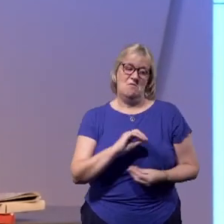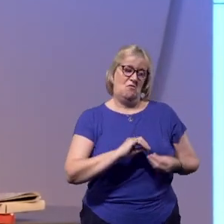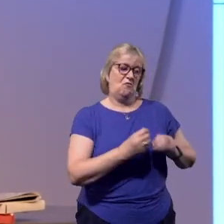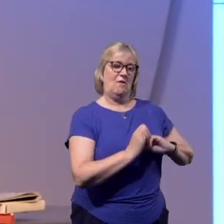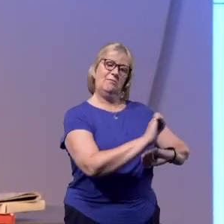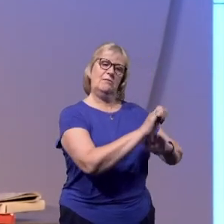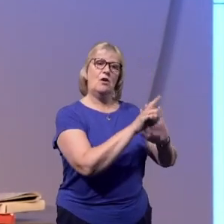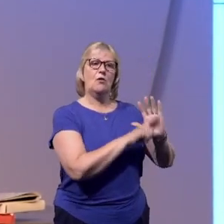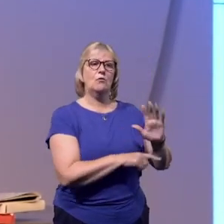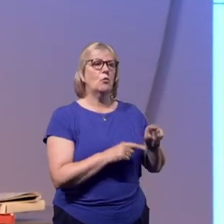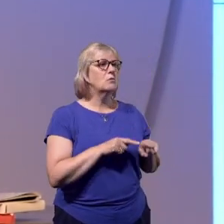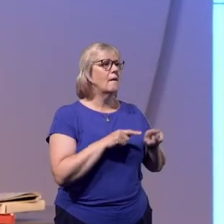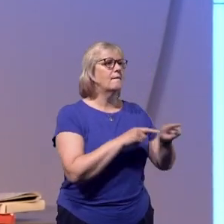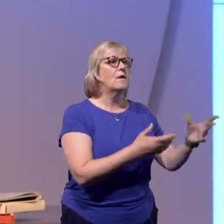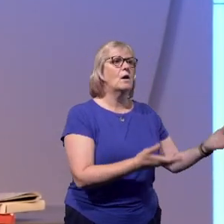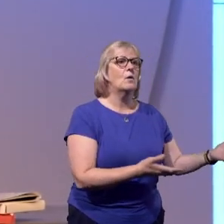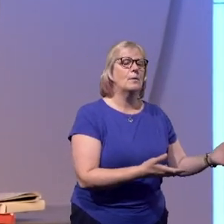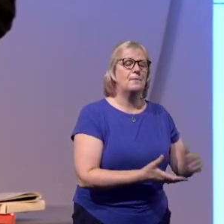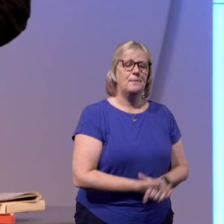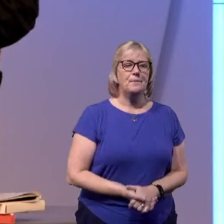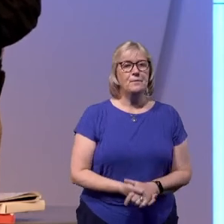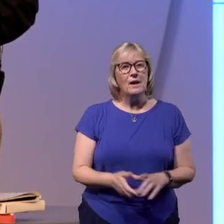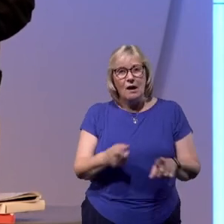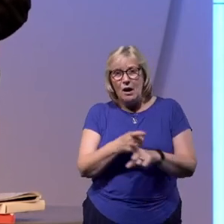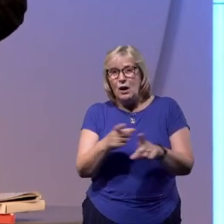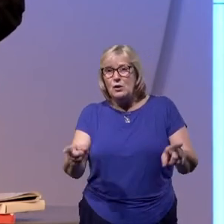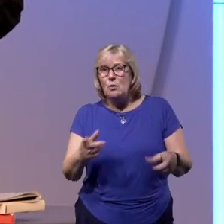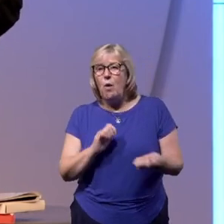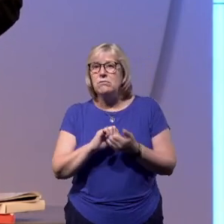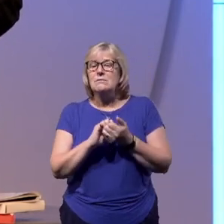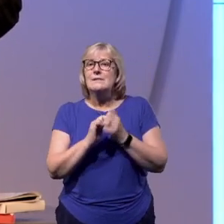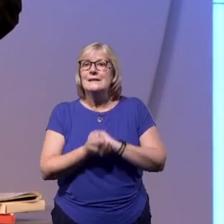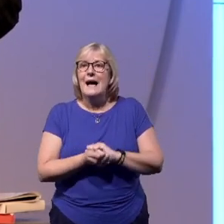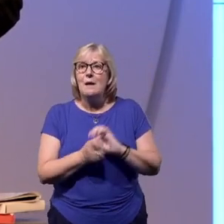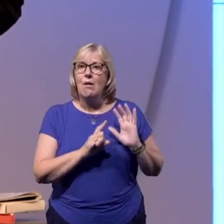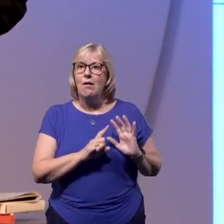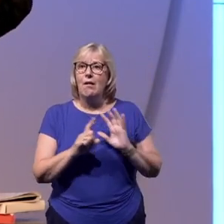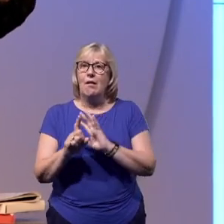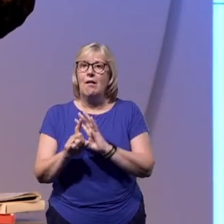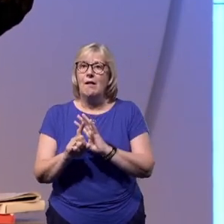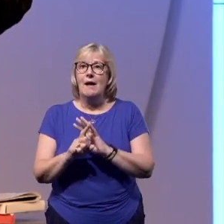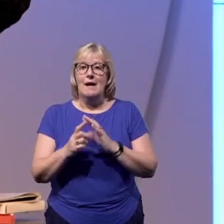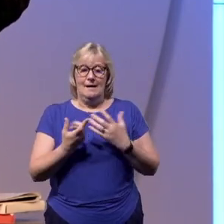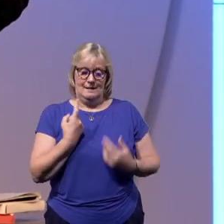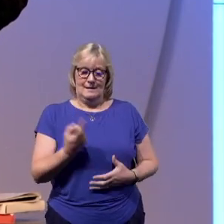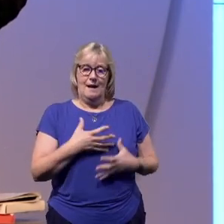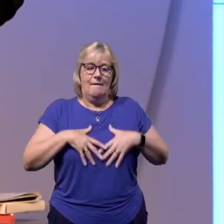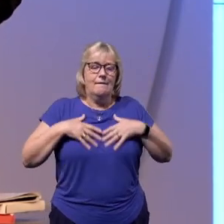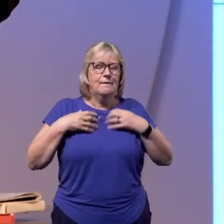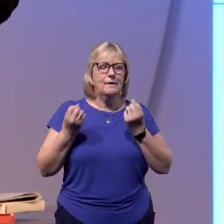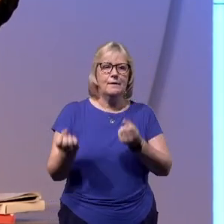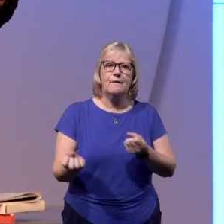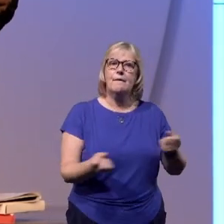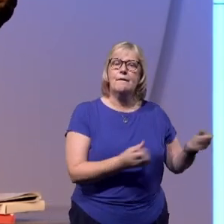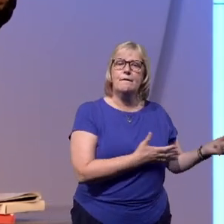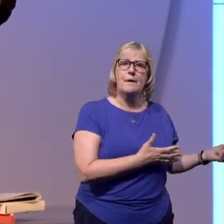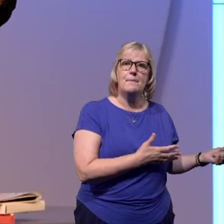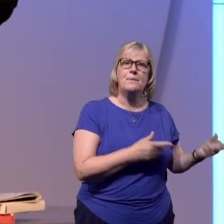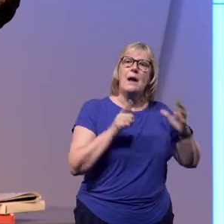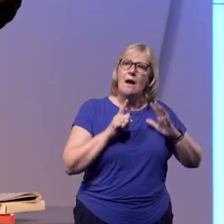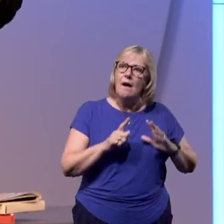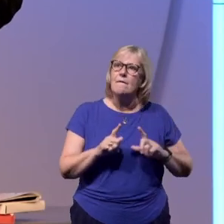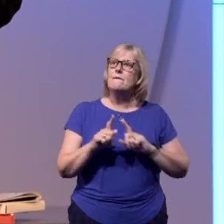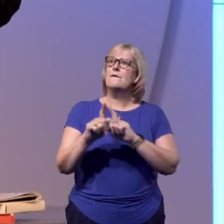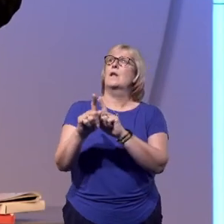disciple, whoever wants to be my disciple must deny themselves, take up their cross and follow me. The disciple takes up